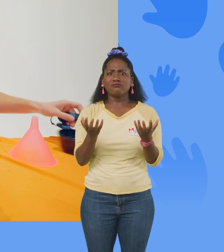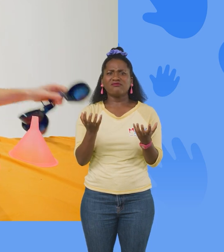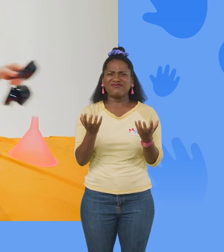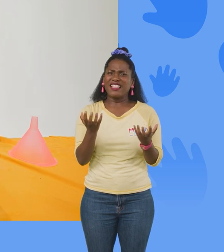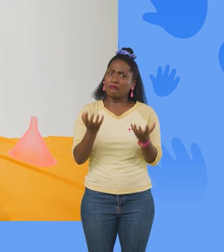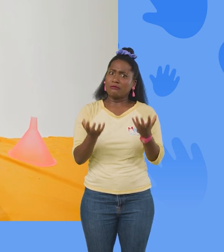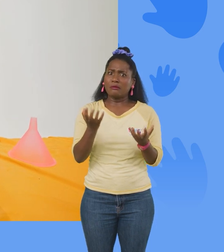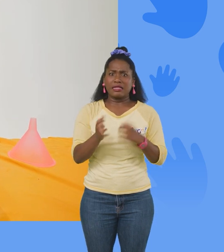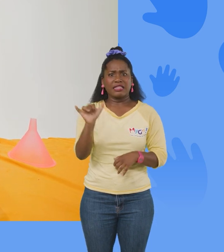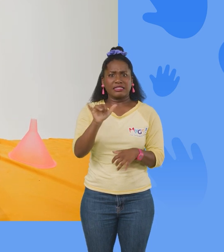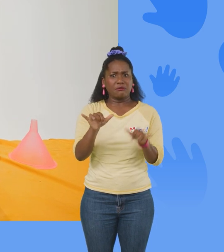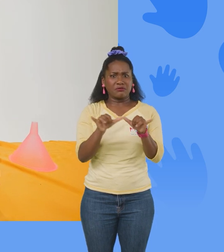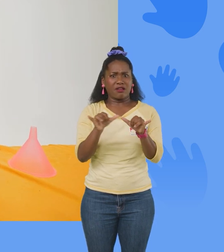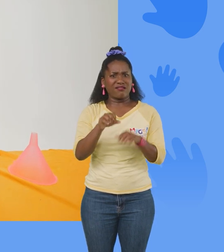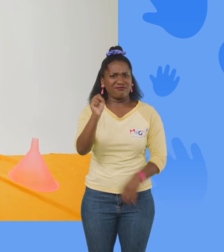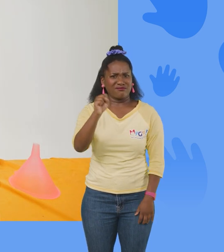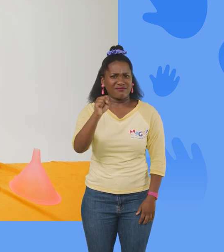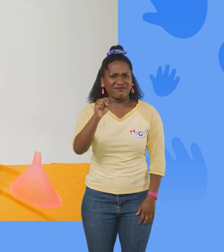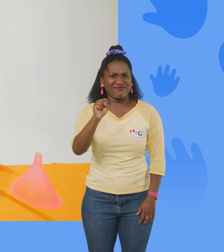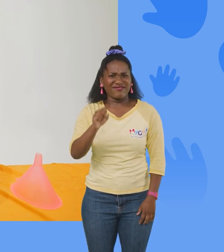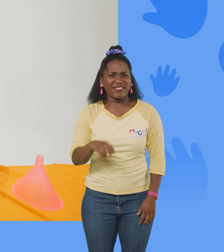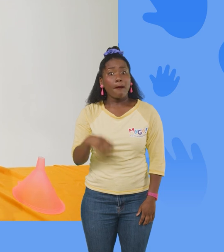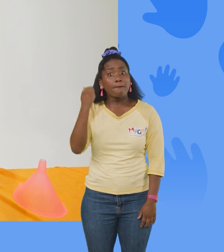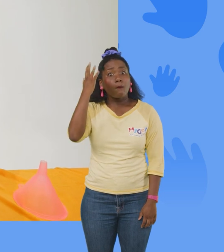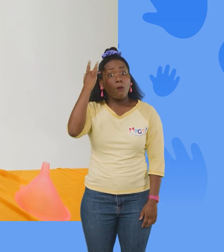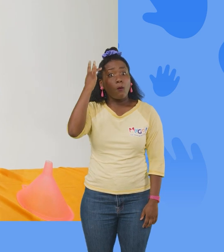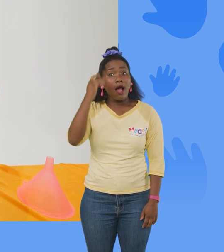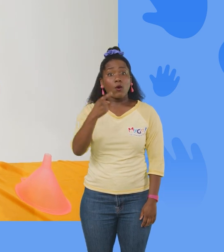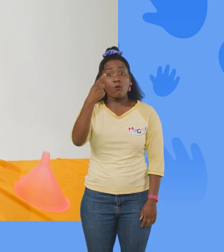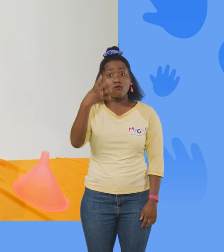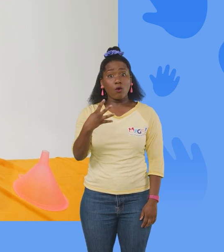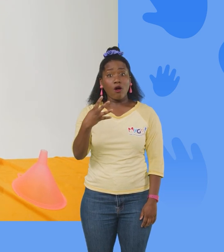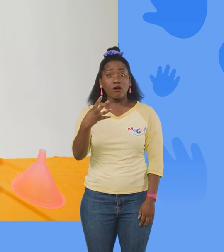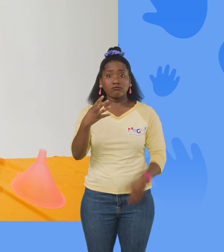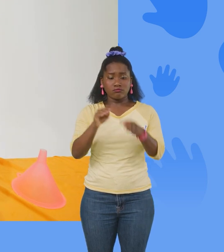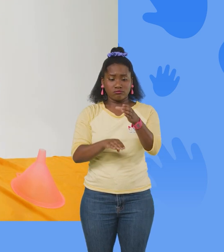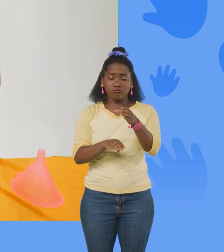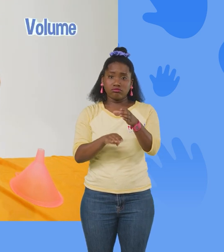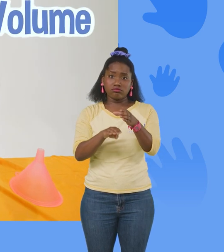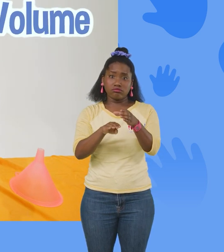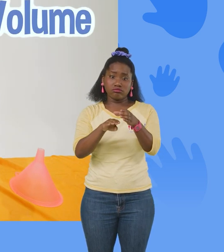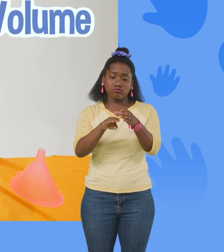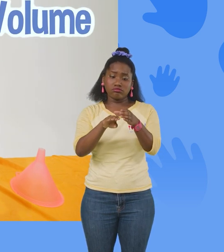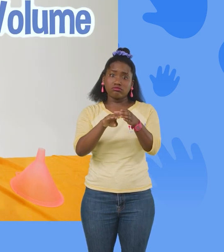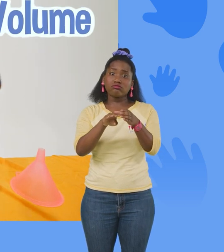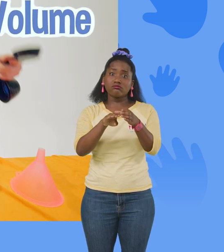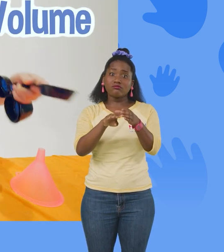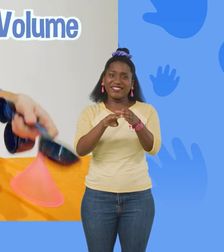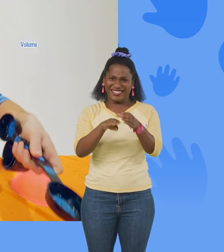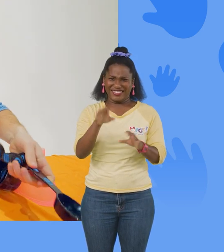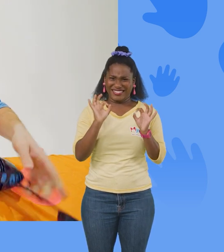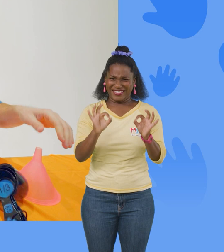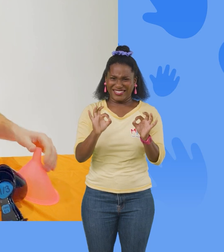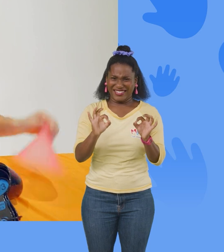the same size. Yeah, because 1/4 of a cup is volume.